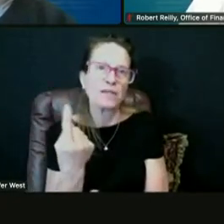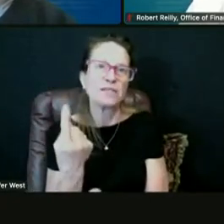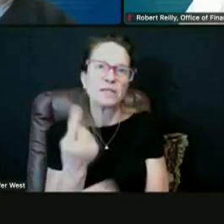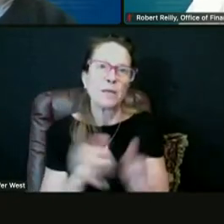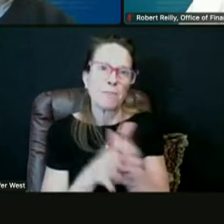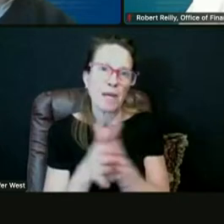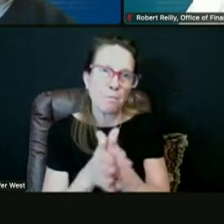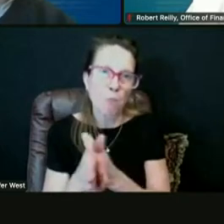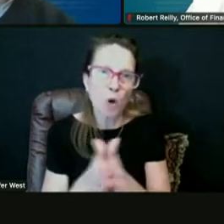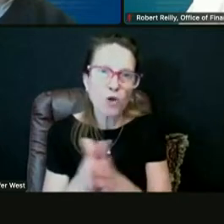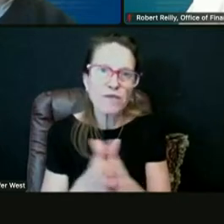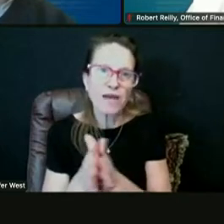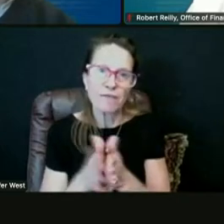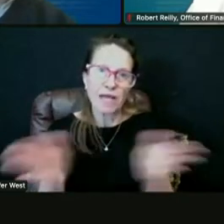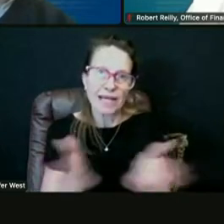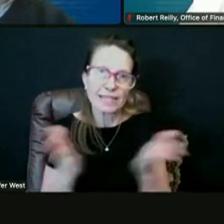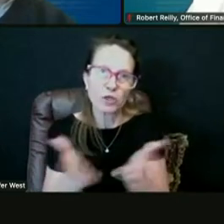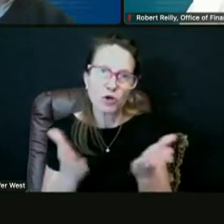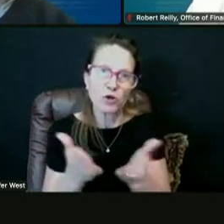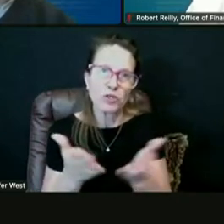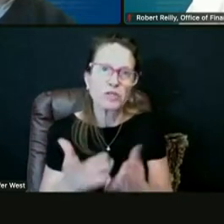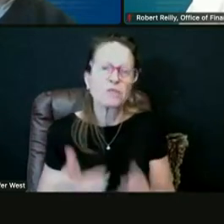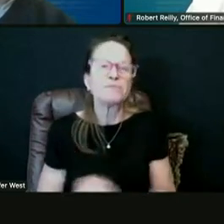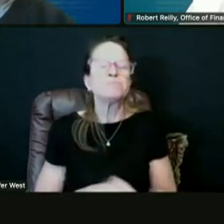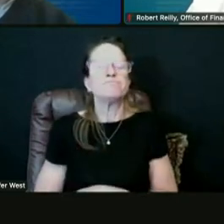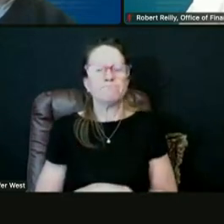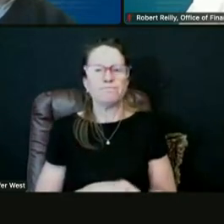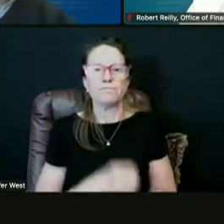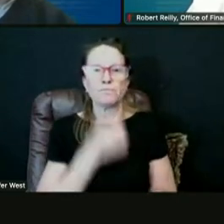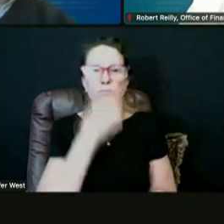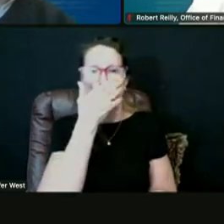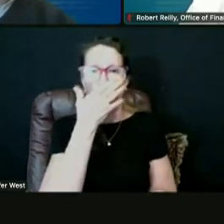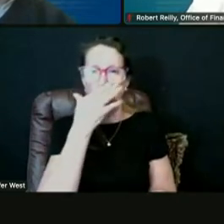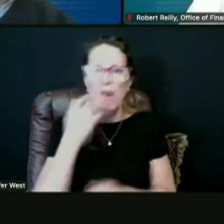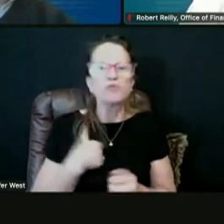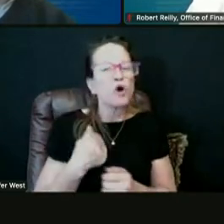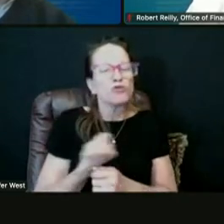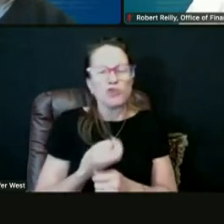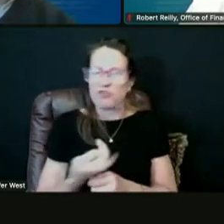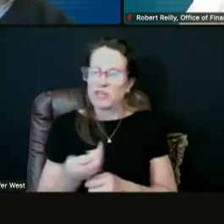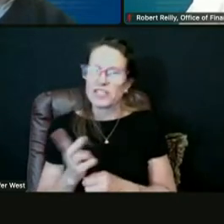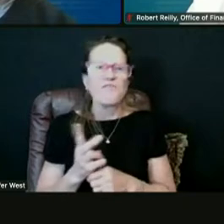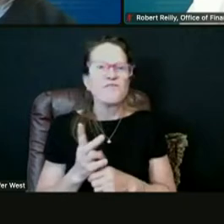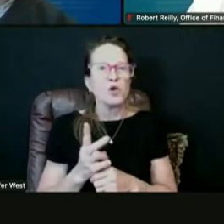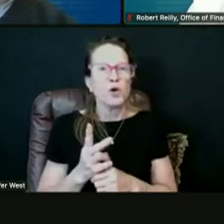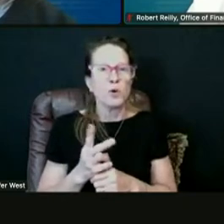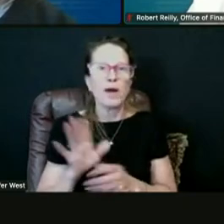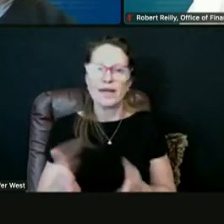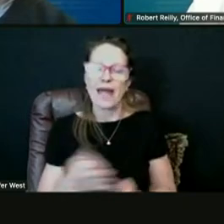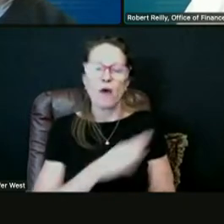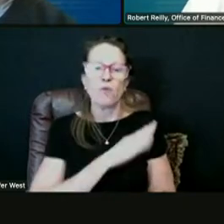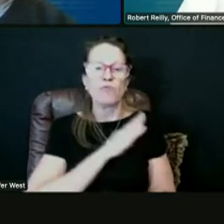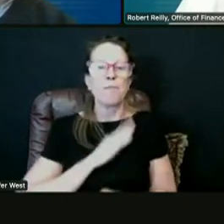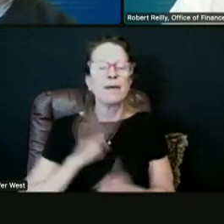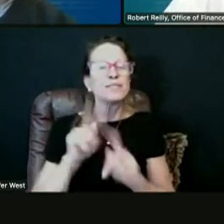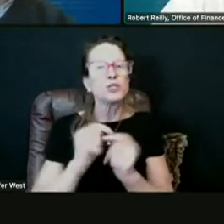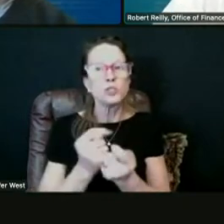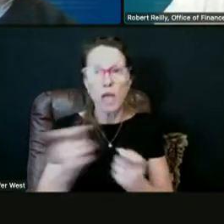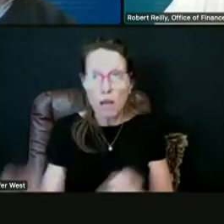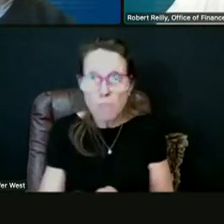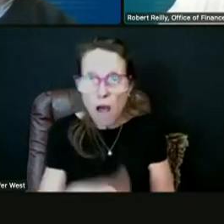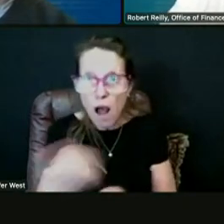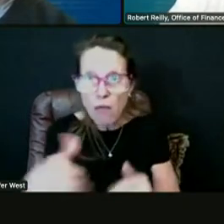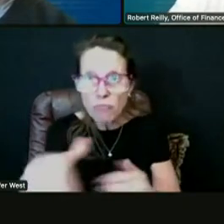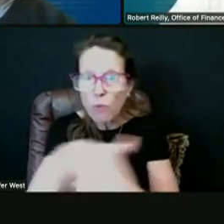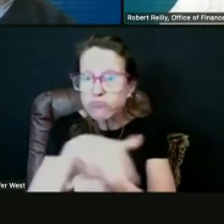motivating and encouraging in Montgomery County Public Schools. So those are just a few. I'll turn over to our budget team. Or any other areas that you think are